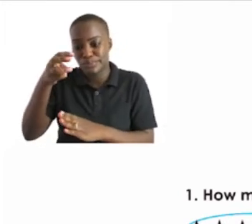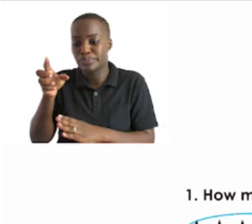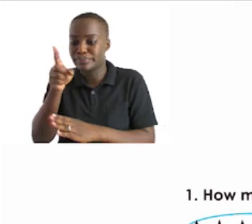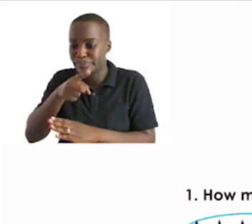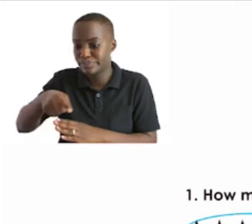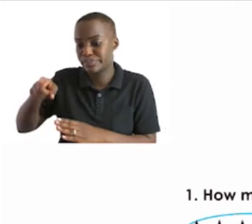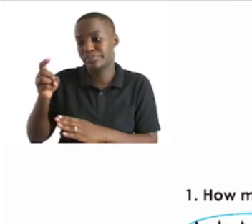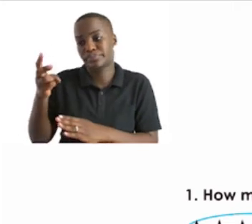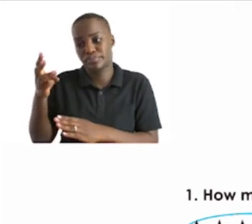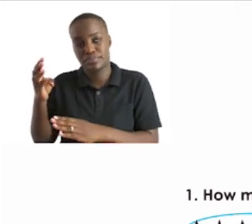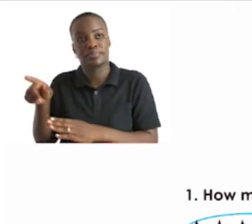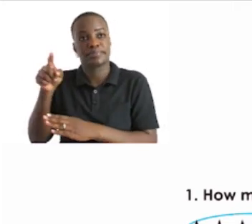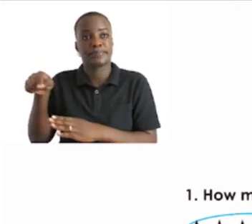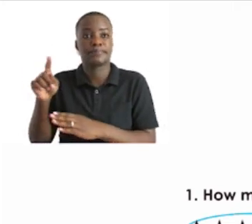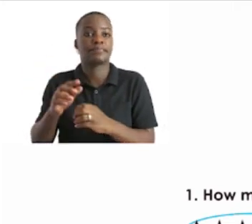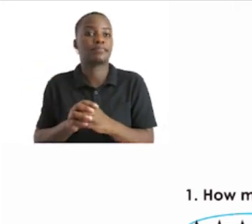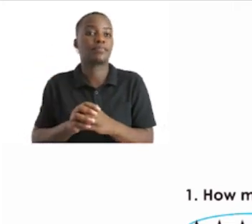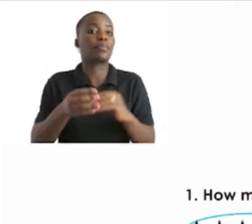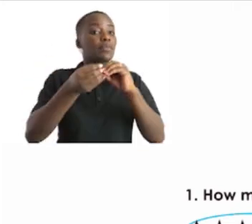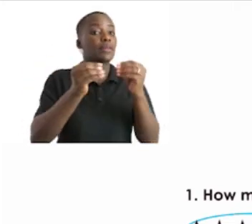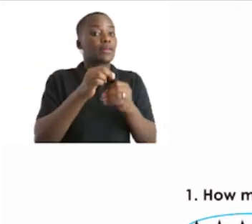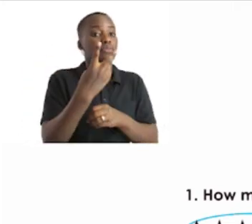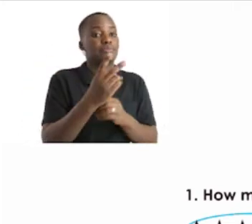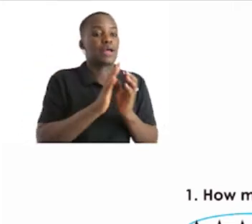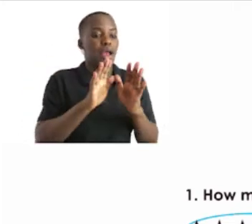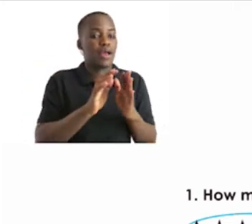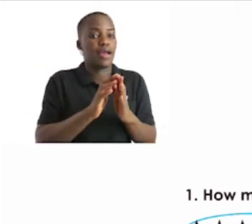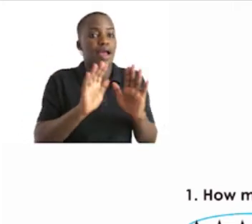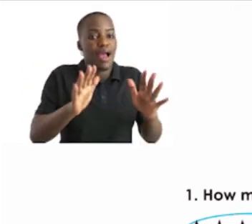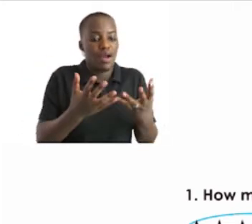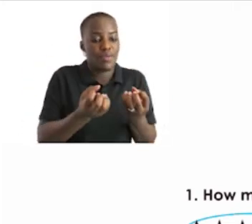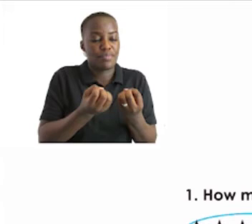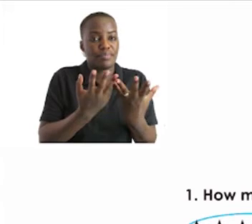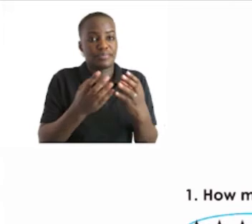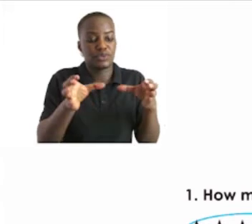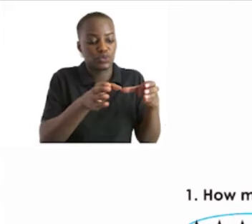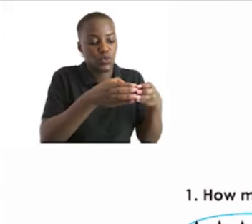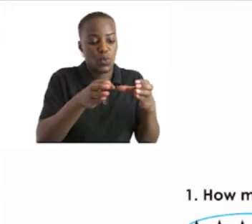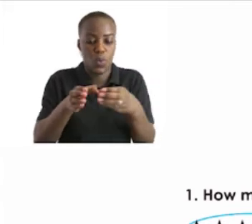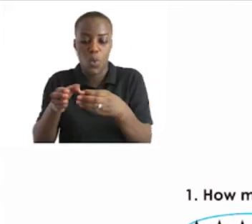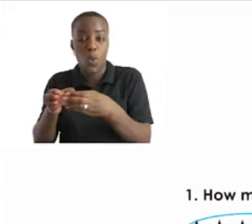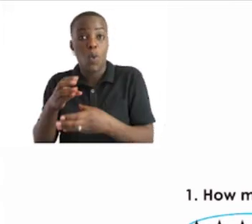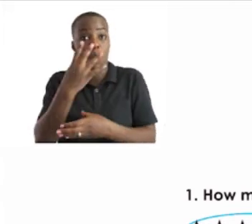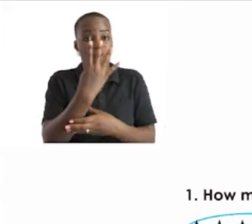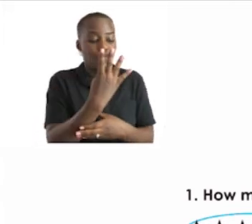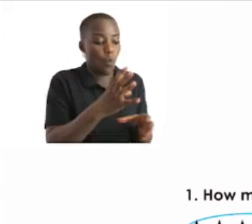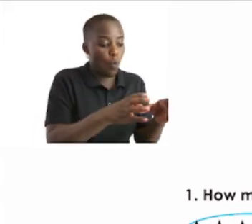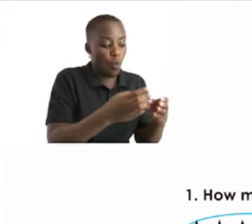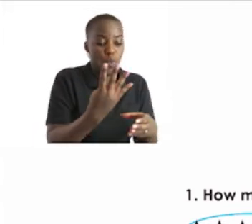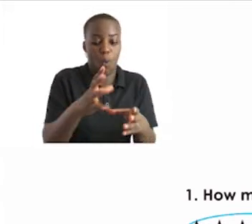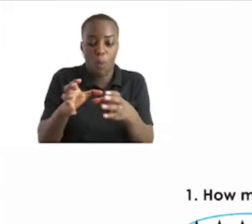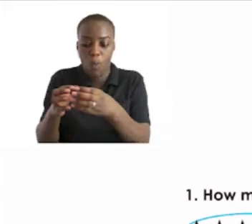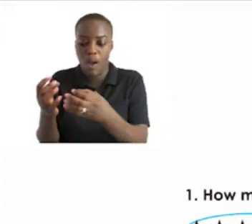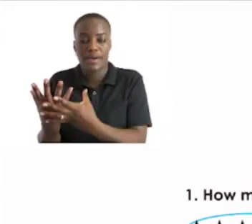2. Number 2 says, how many groups of 4 can you make with 16 circles?